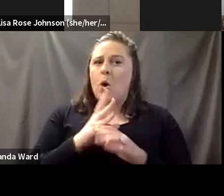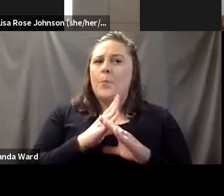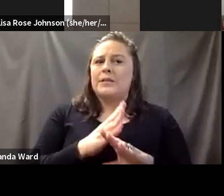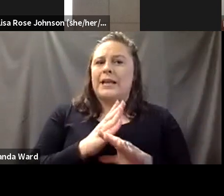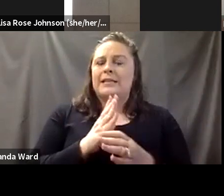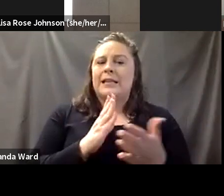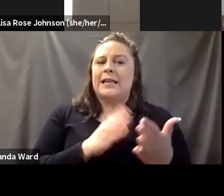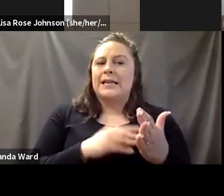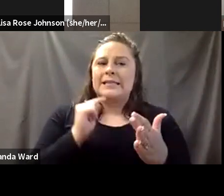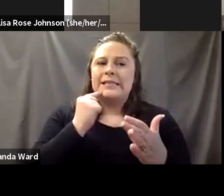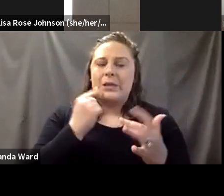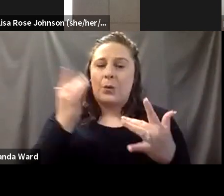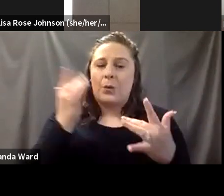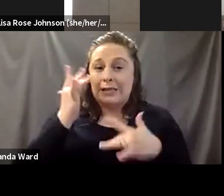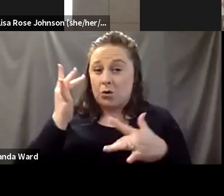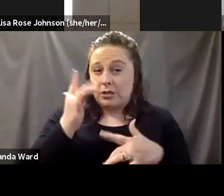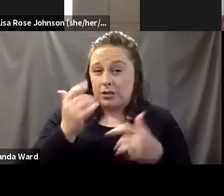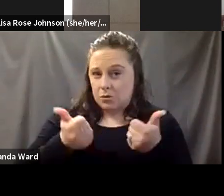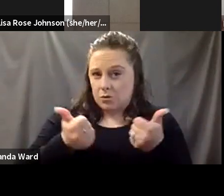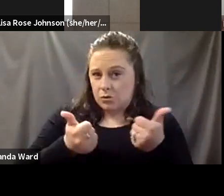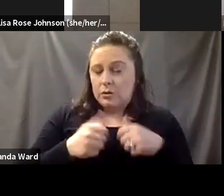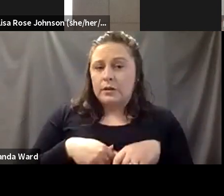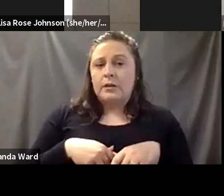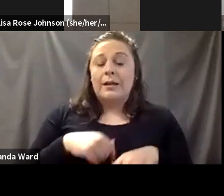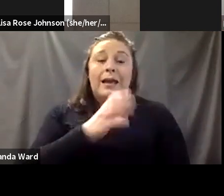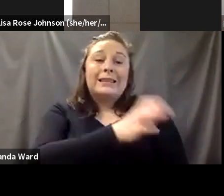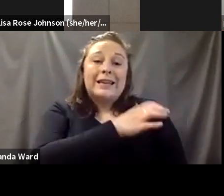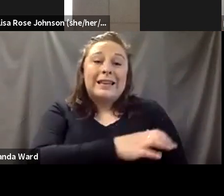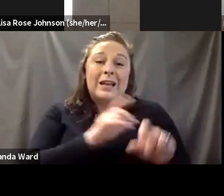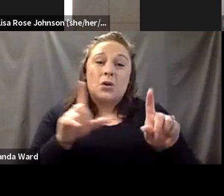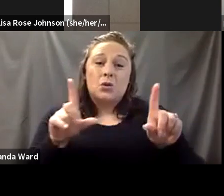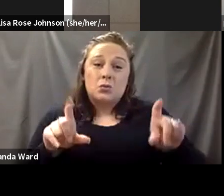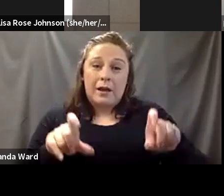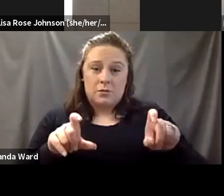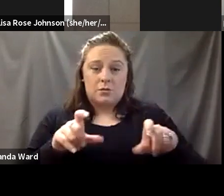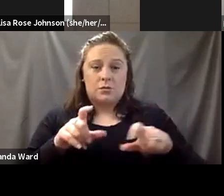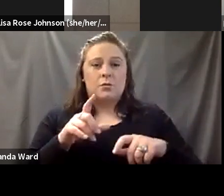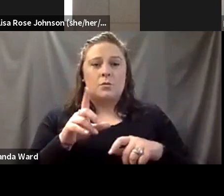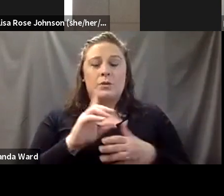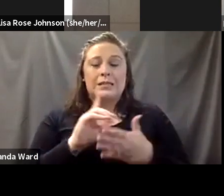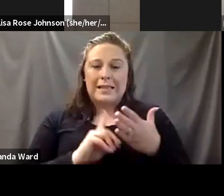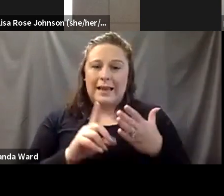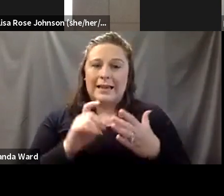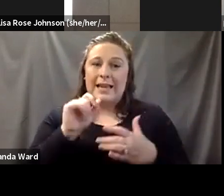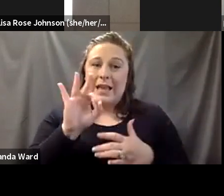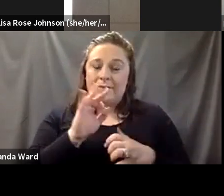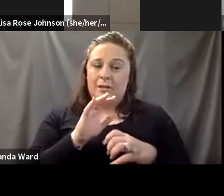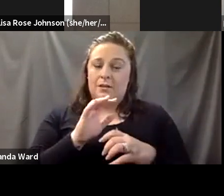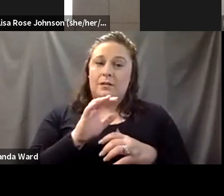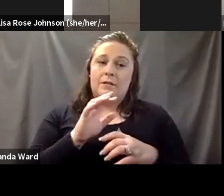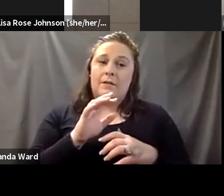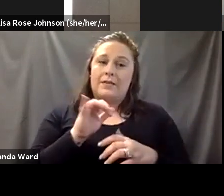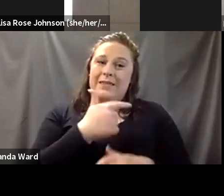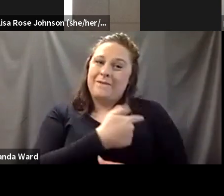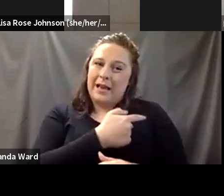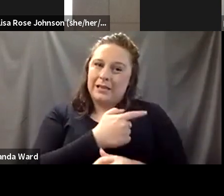against serious illness? The clinical trials were specifically designed to ask if the vaccine prevents serious illness.